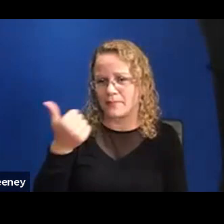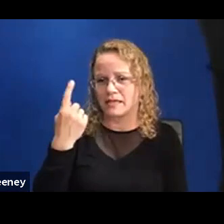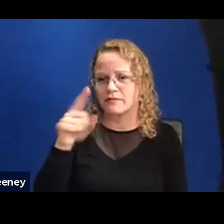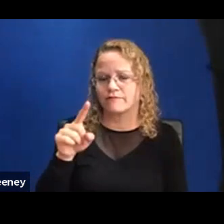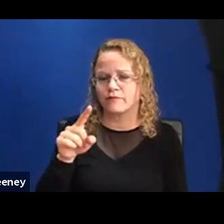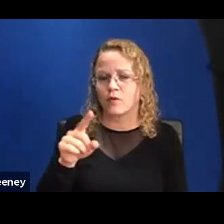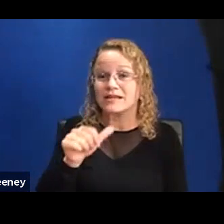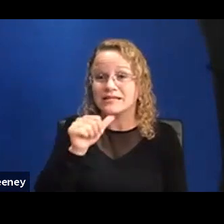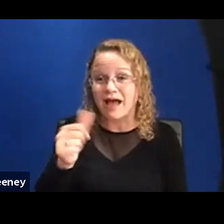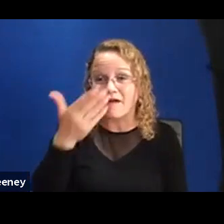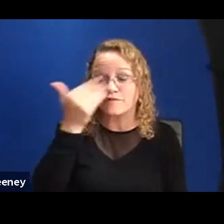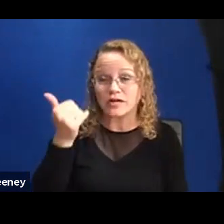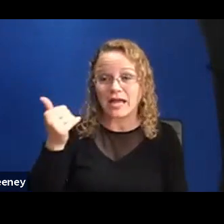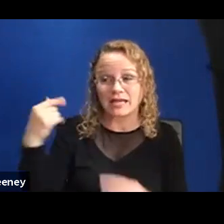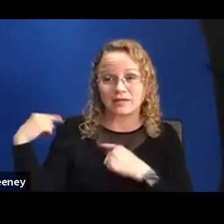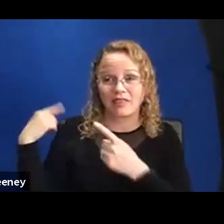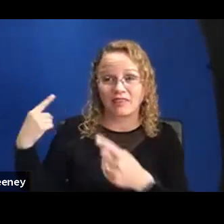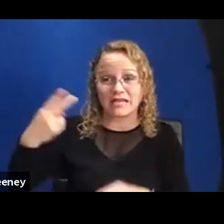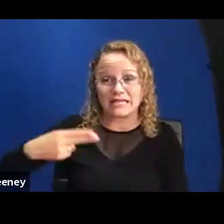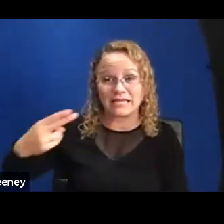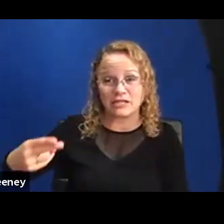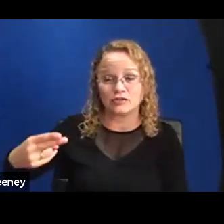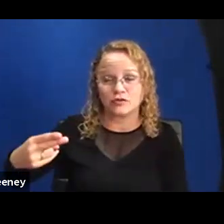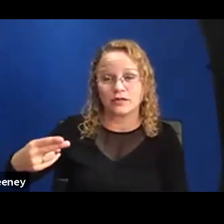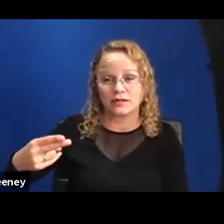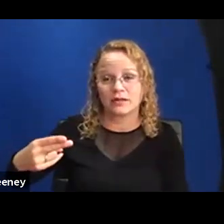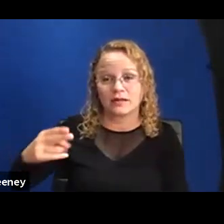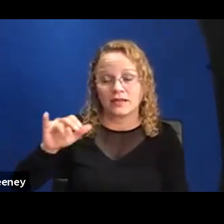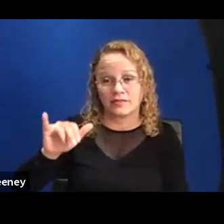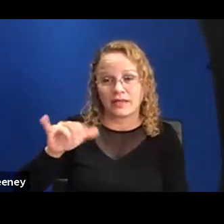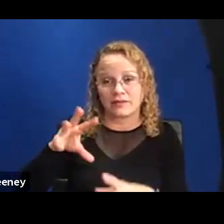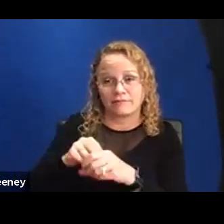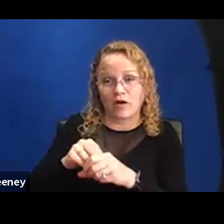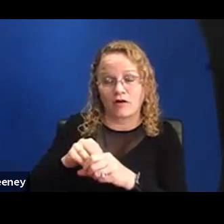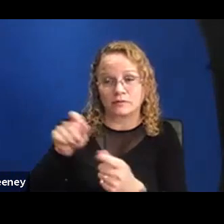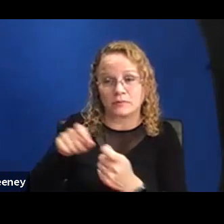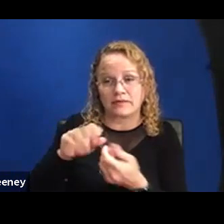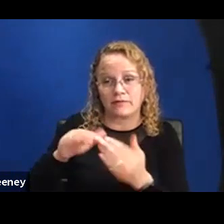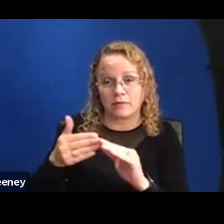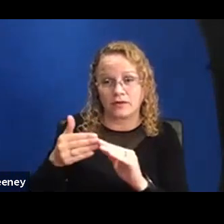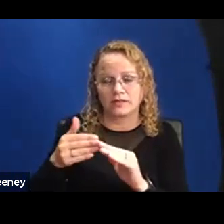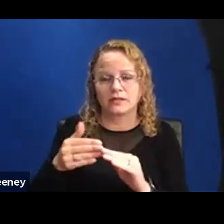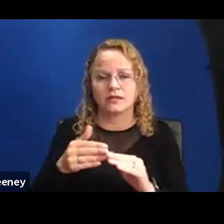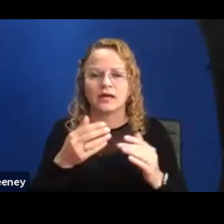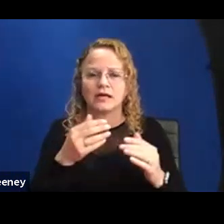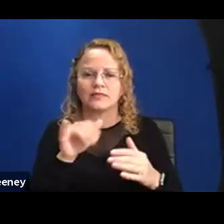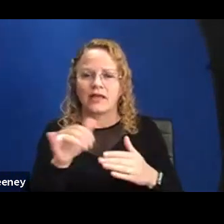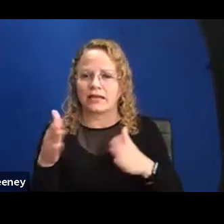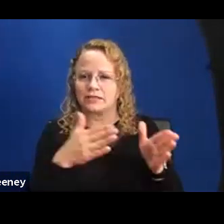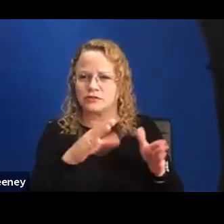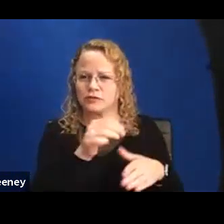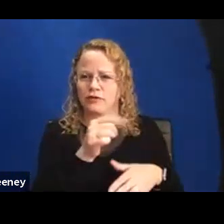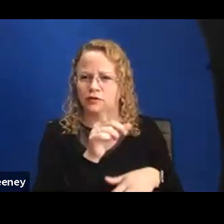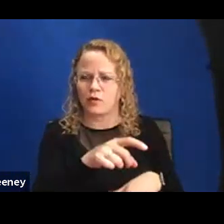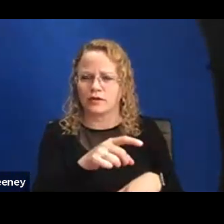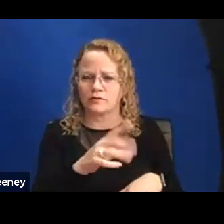not forgetting the history that may play a part in certain communities. And that actually rolls into another question that we have. So if we talk